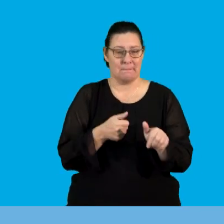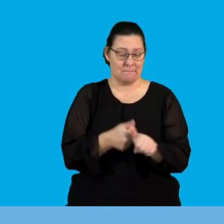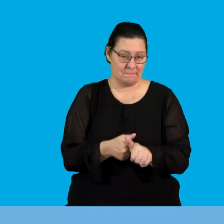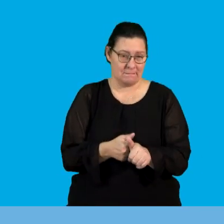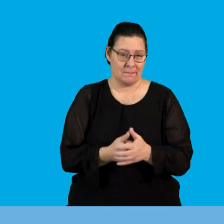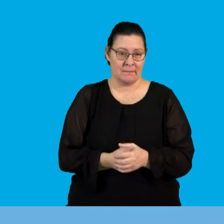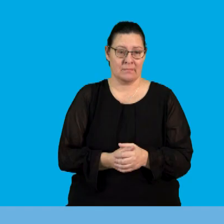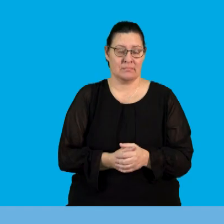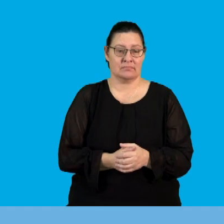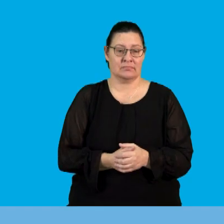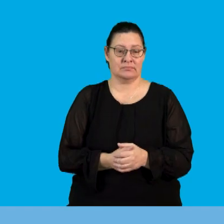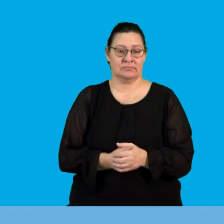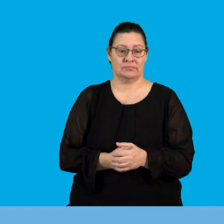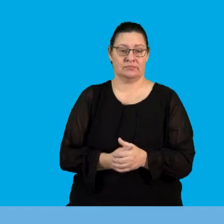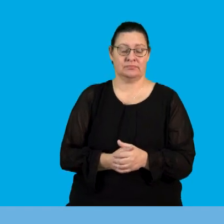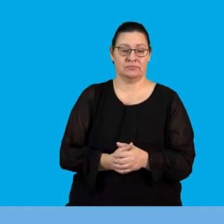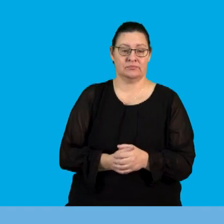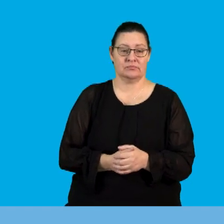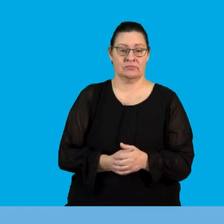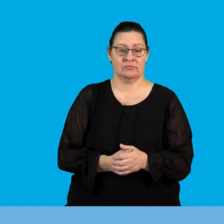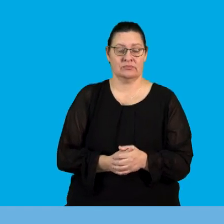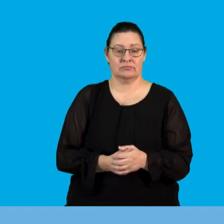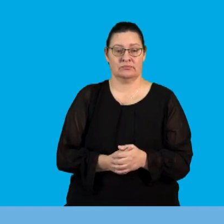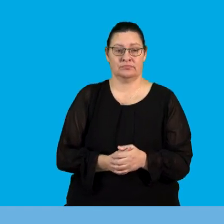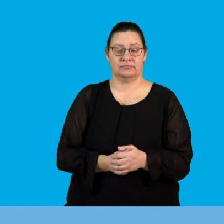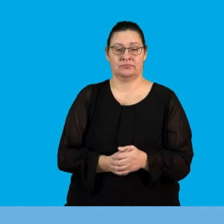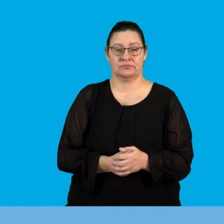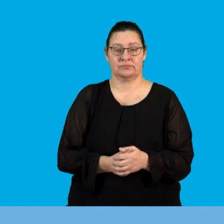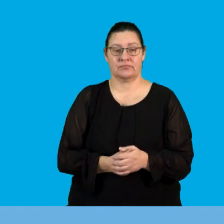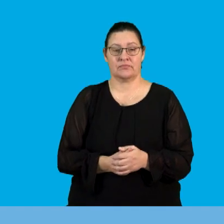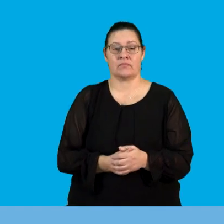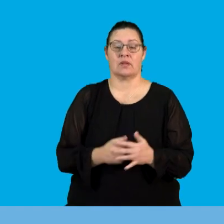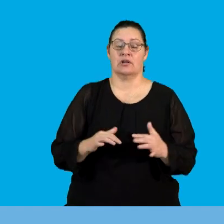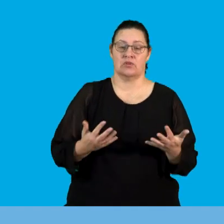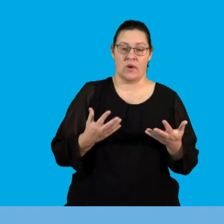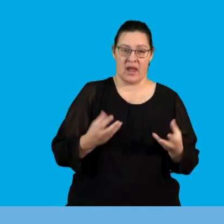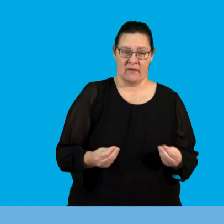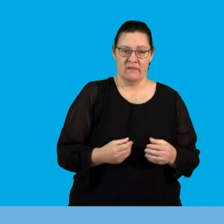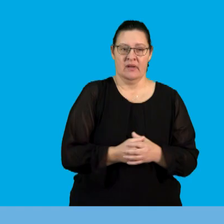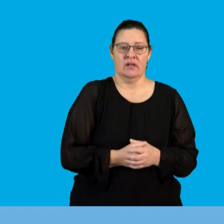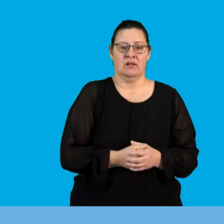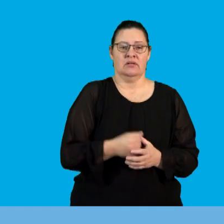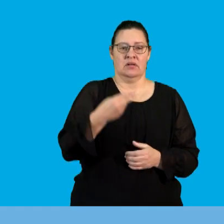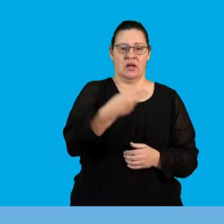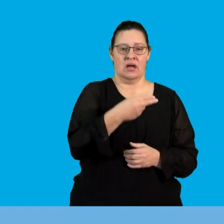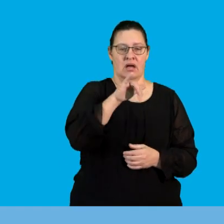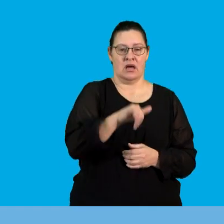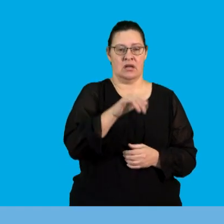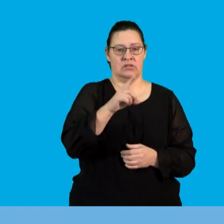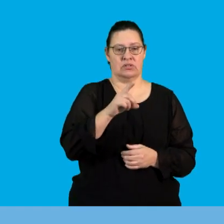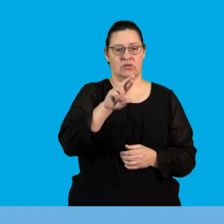the missing equations between hydrochloric acid and now sodium hydroxide. So we have hydrochloric